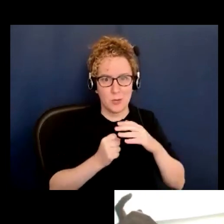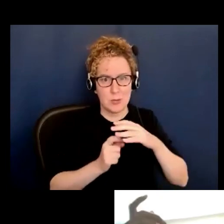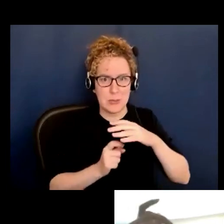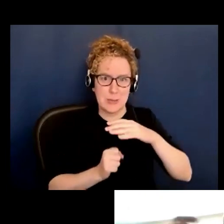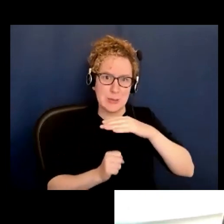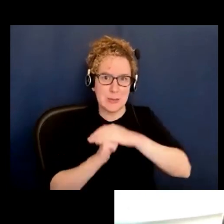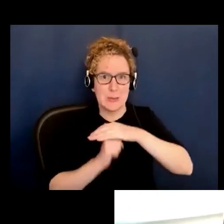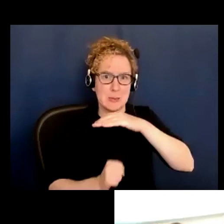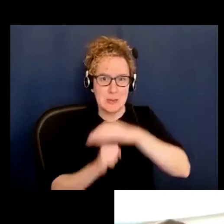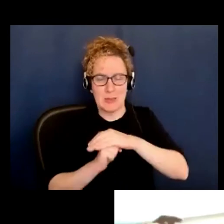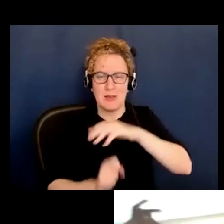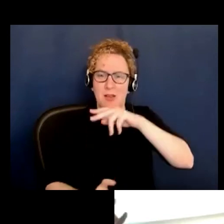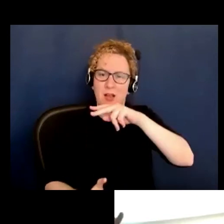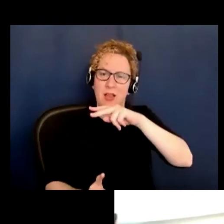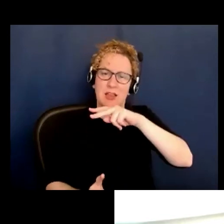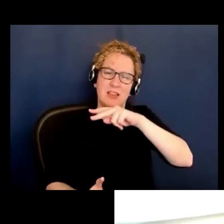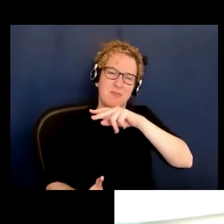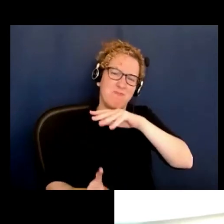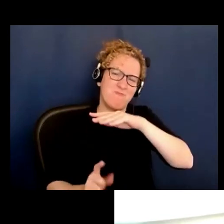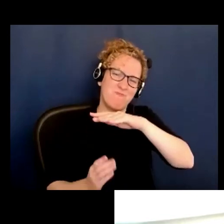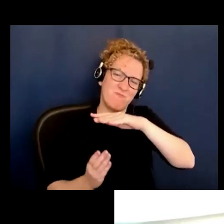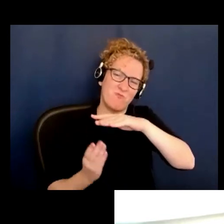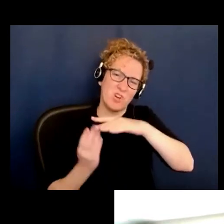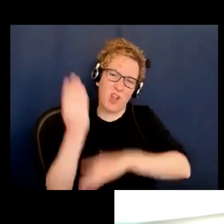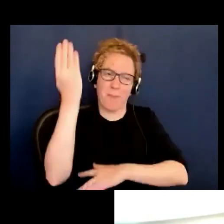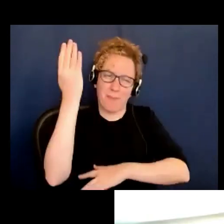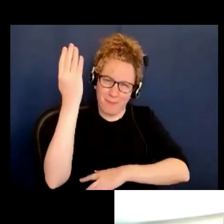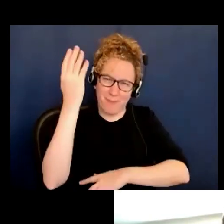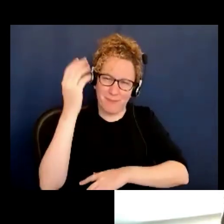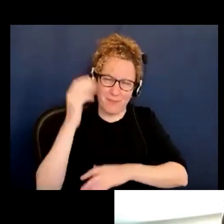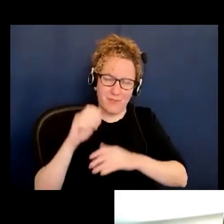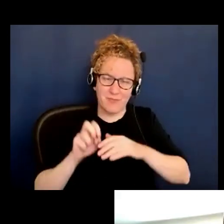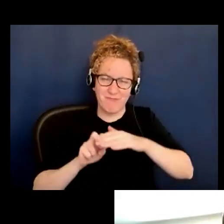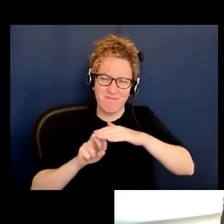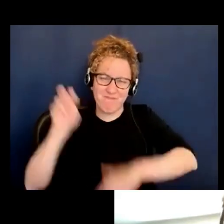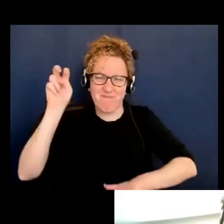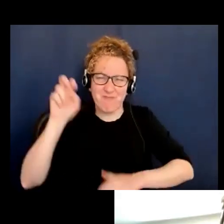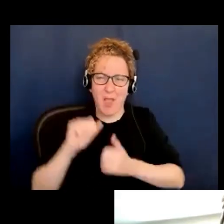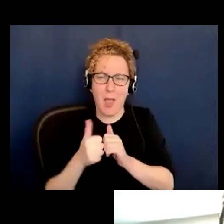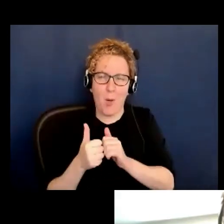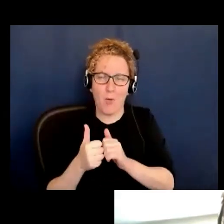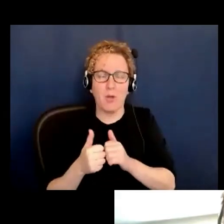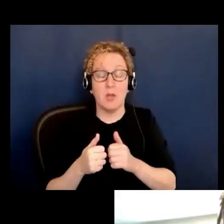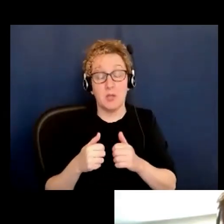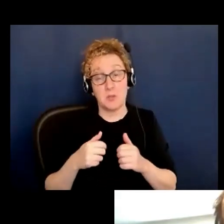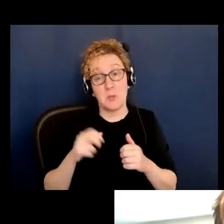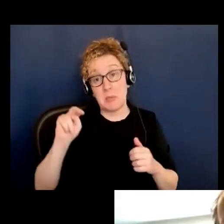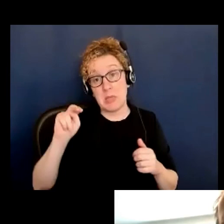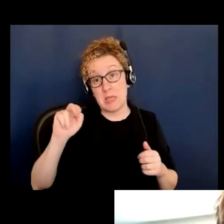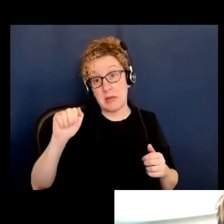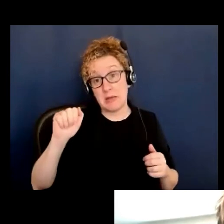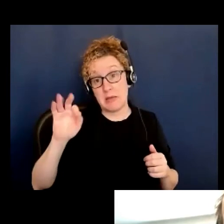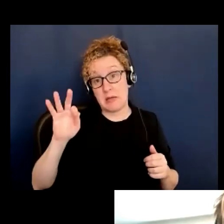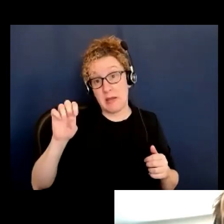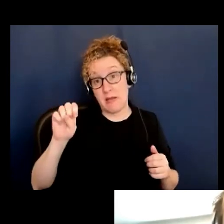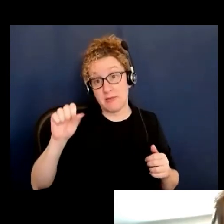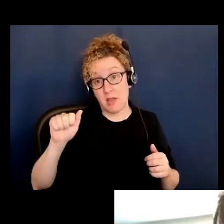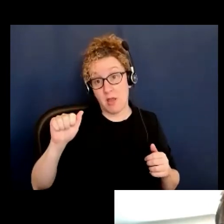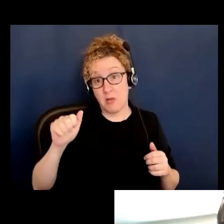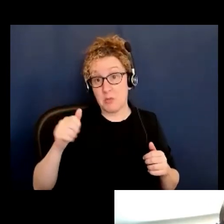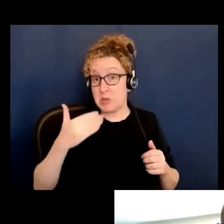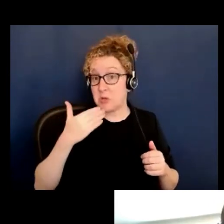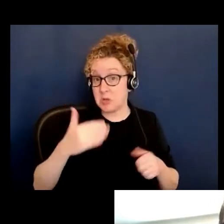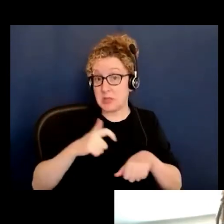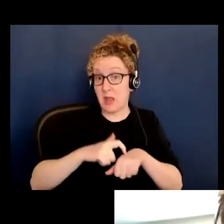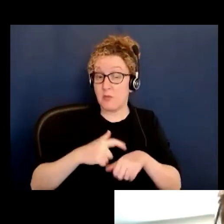But it would be kind of interesting to see sessions like that facilitated at NAFSA for disability. And I'd add also